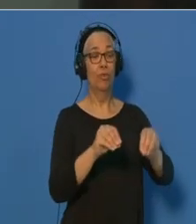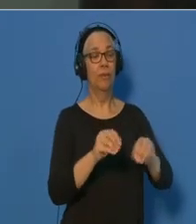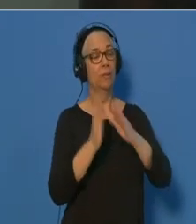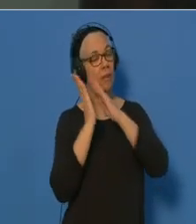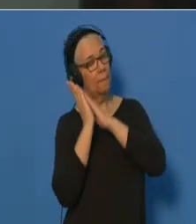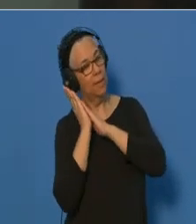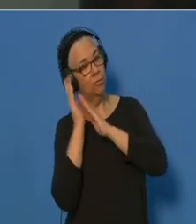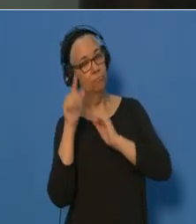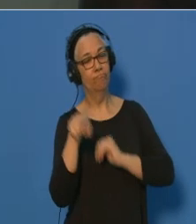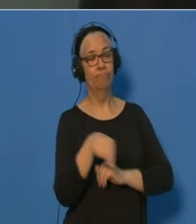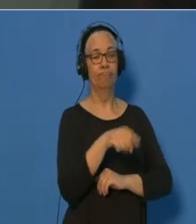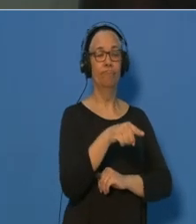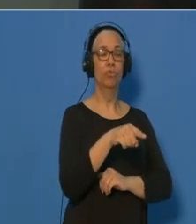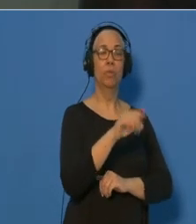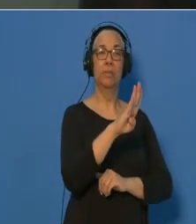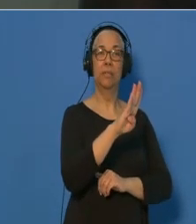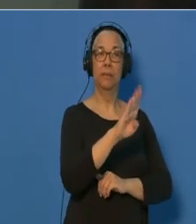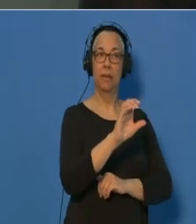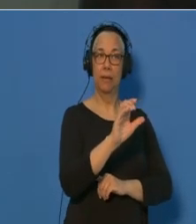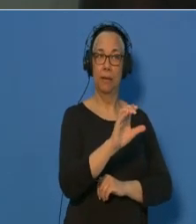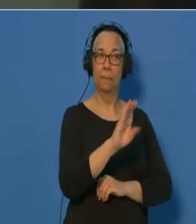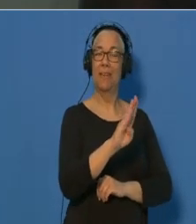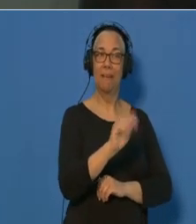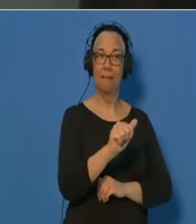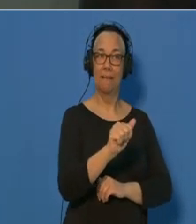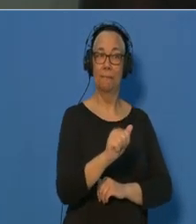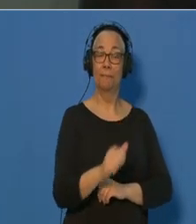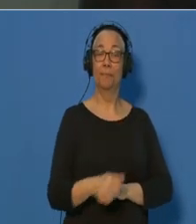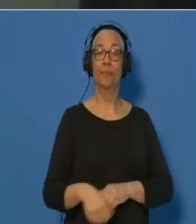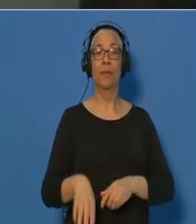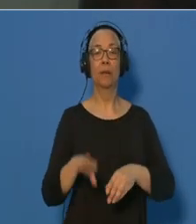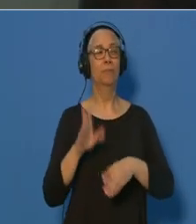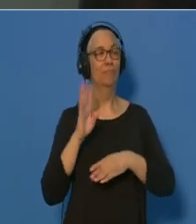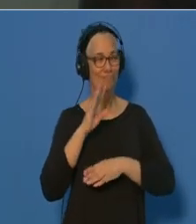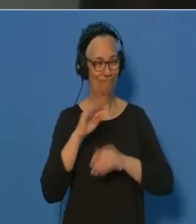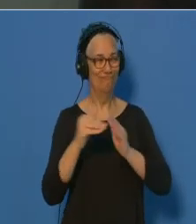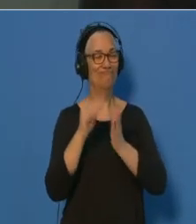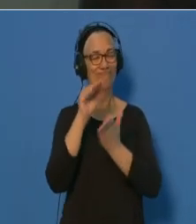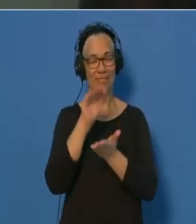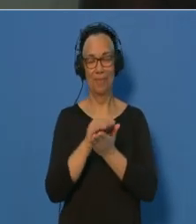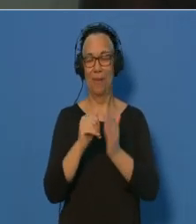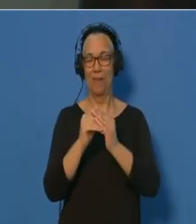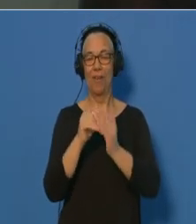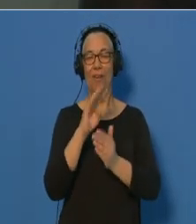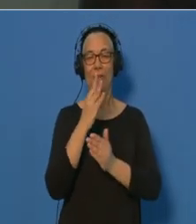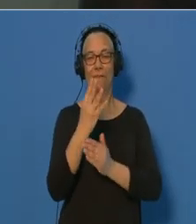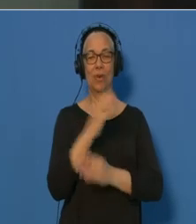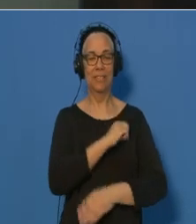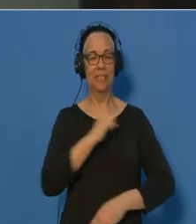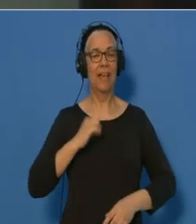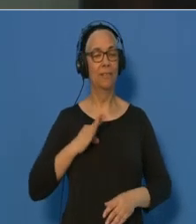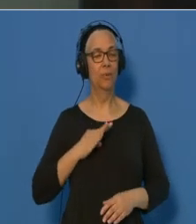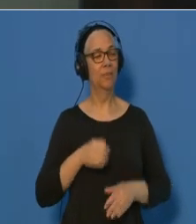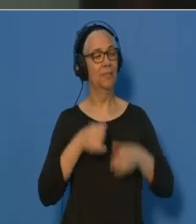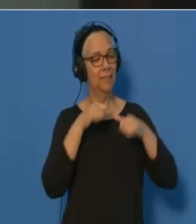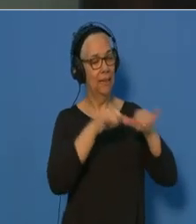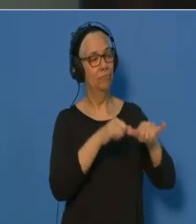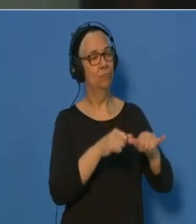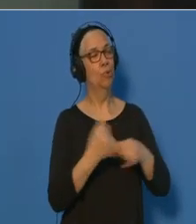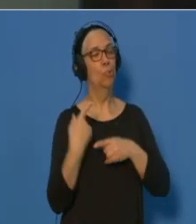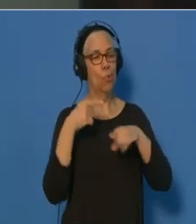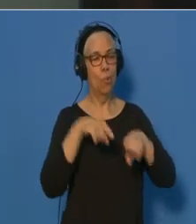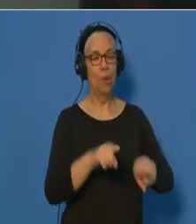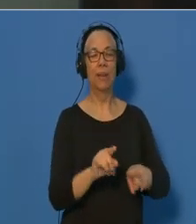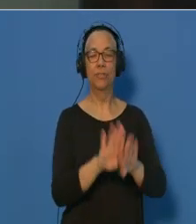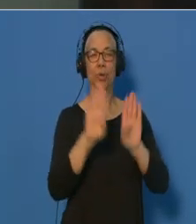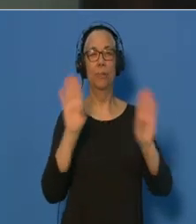Cedar Ridge. The ministry will have a minimum of 4 staff at all times that the shelter is open. In